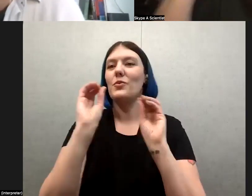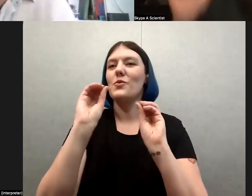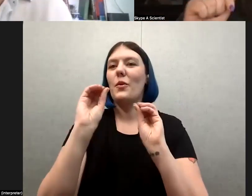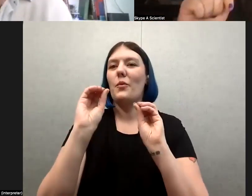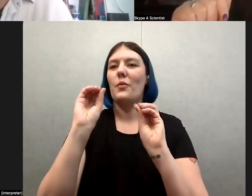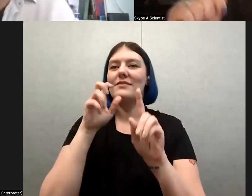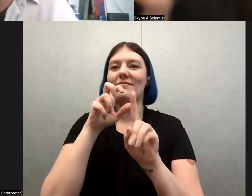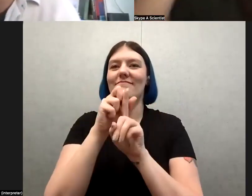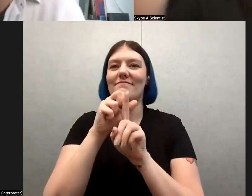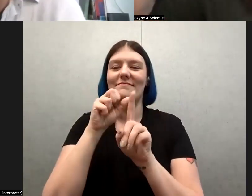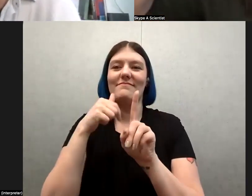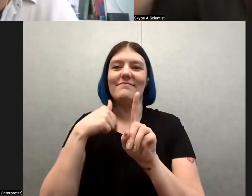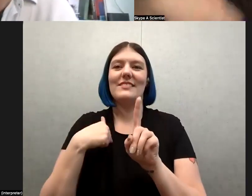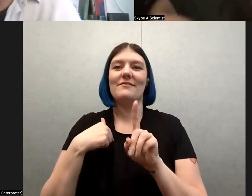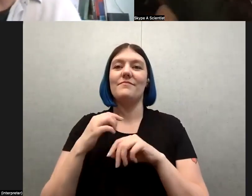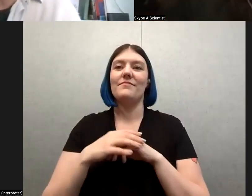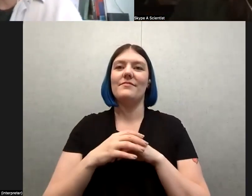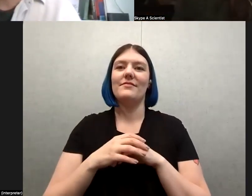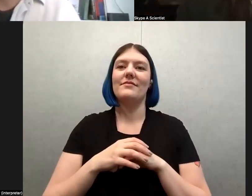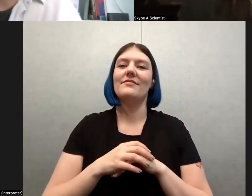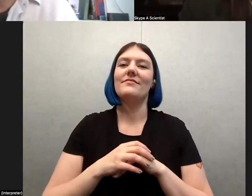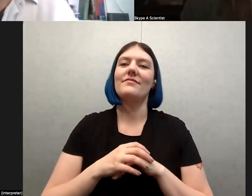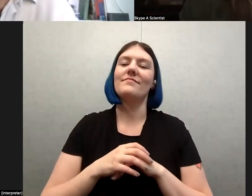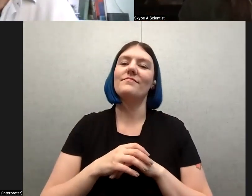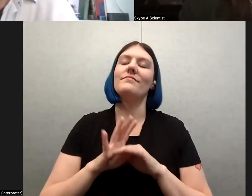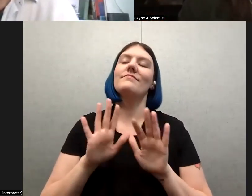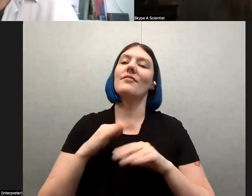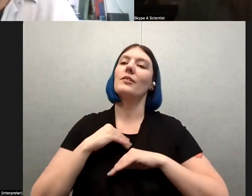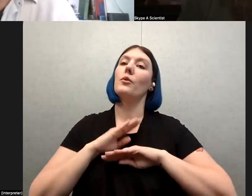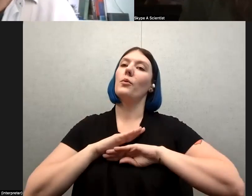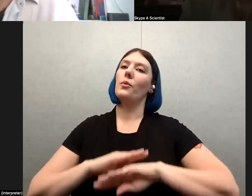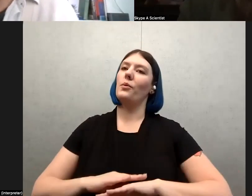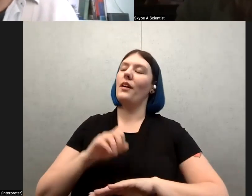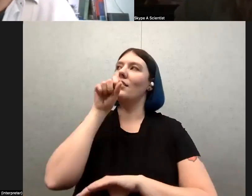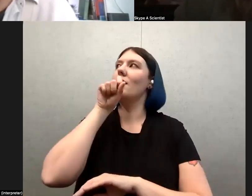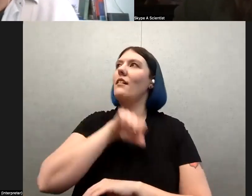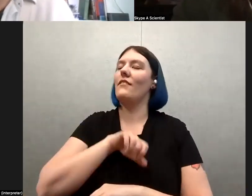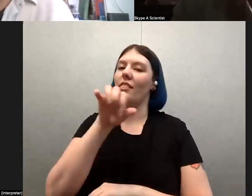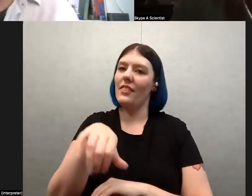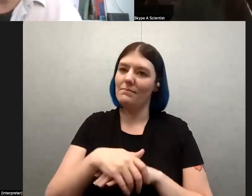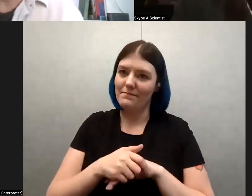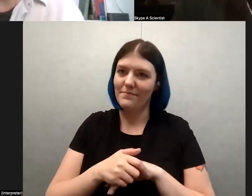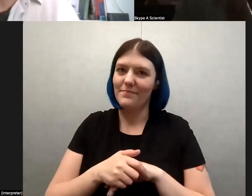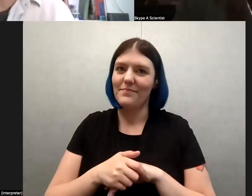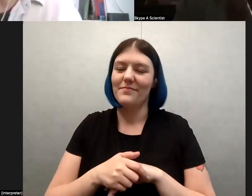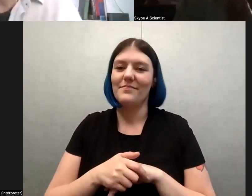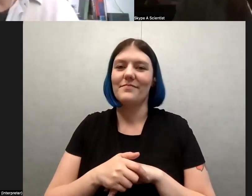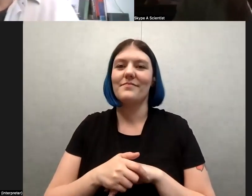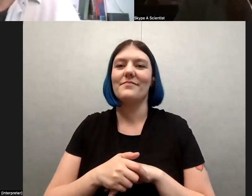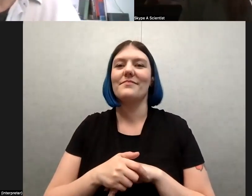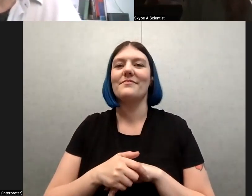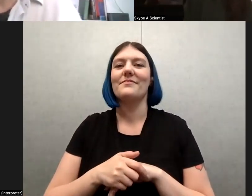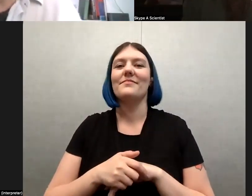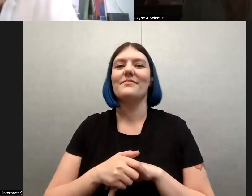I can see you all because you're reflecting back at me. So I love that spiders kind of give themselves away like that. Make me